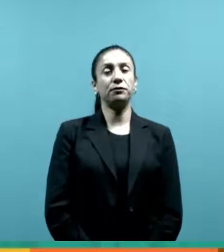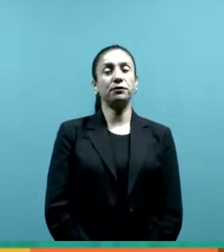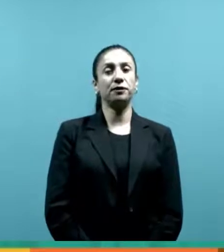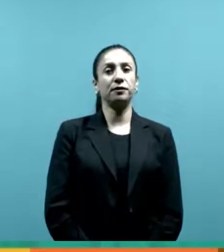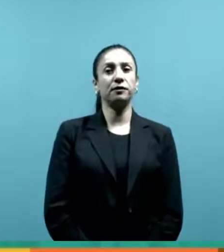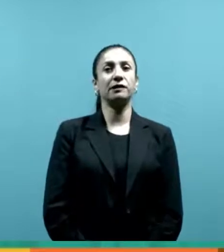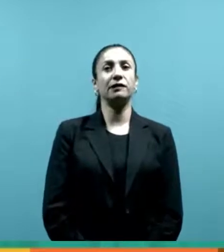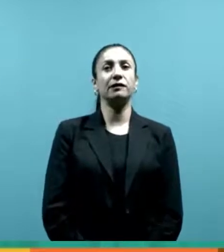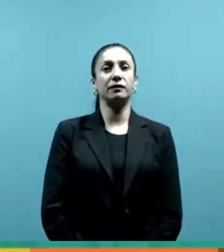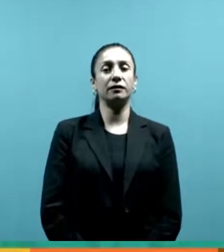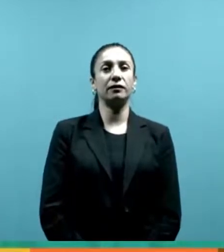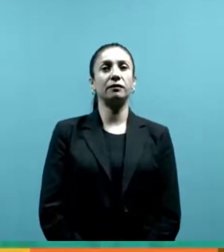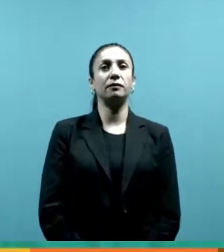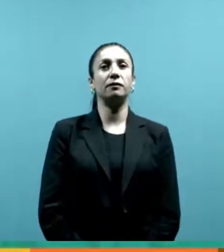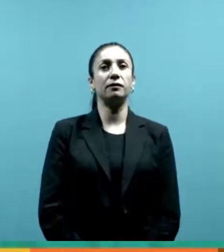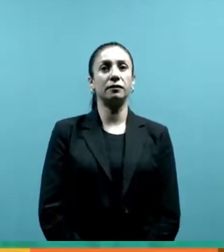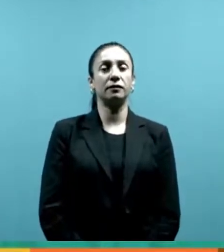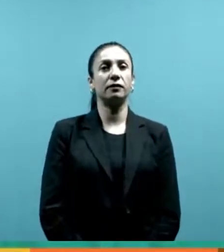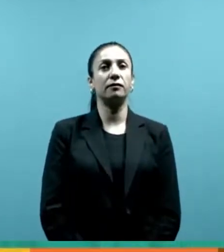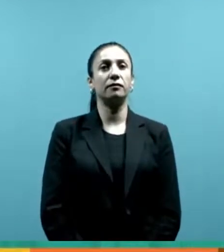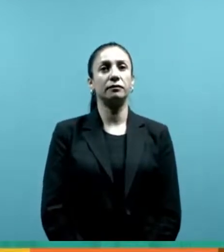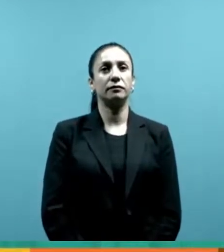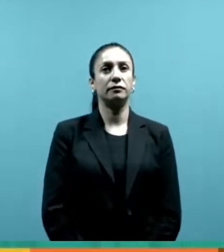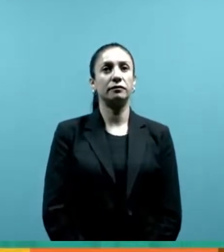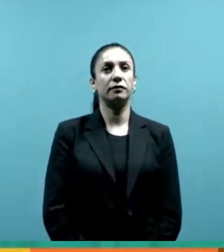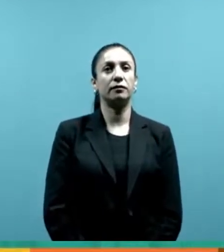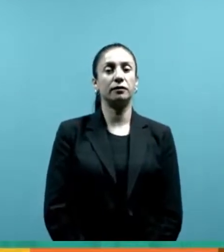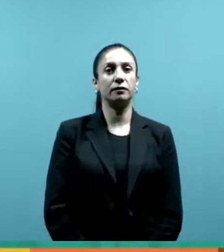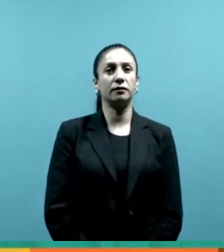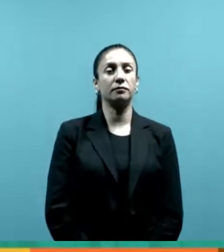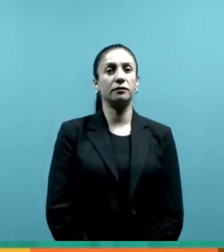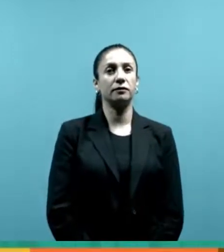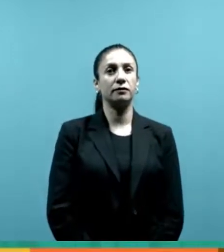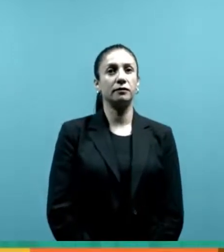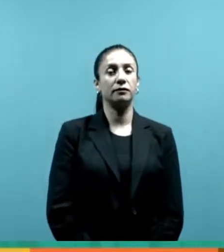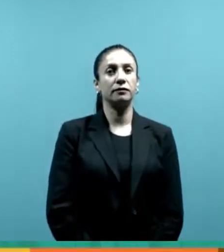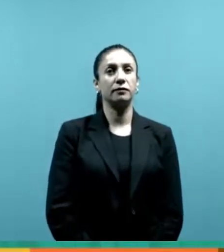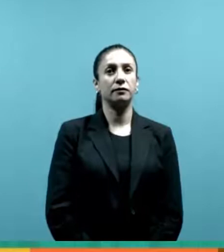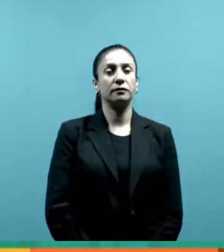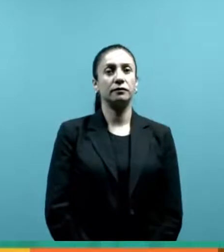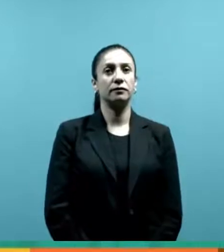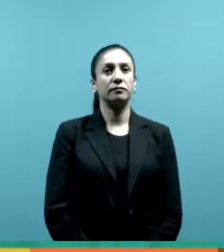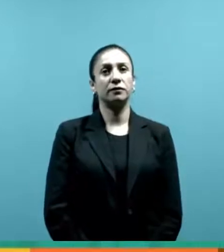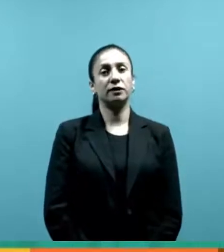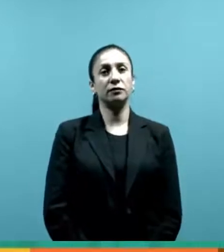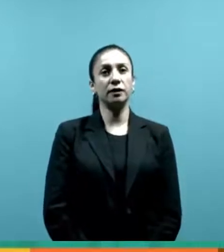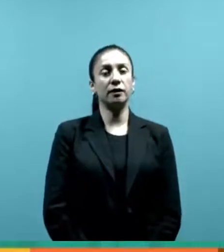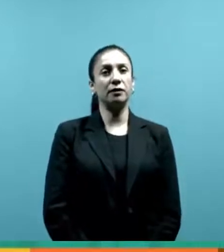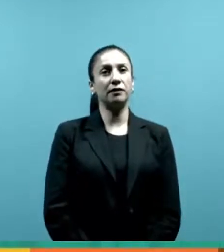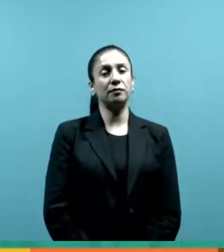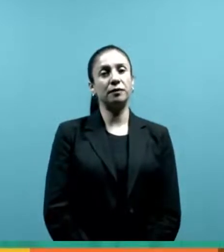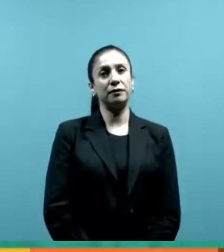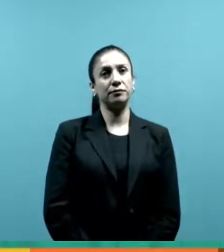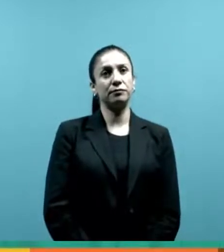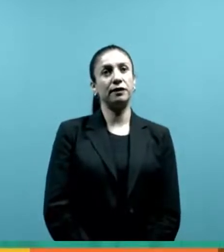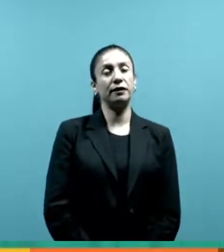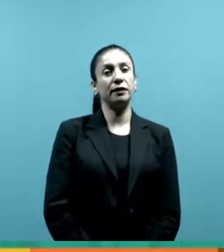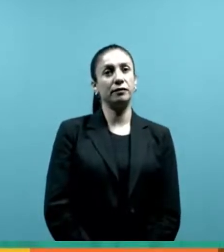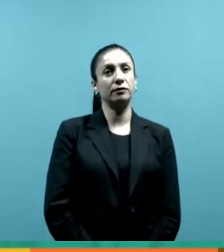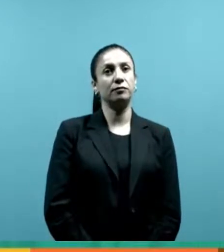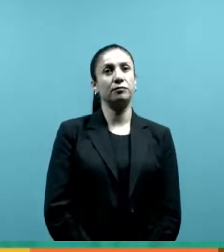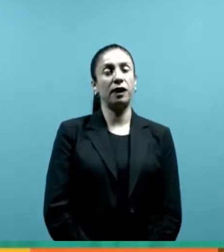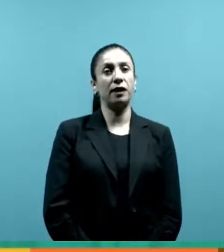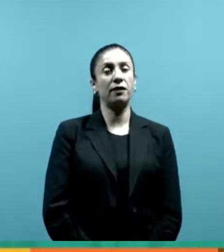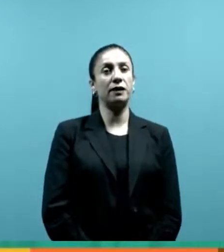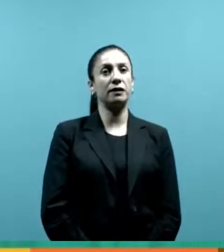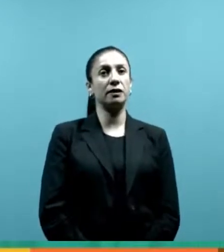memory and some people say a prayer or cry or put flowers. And what we want to do is not to end